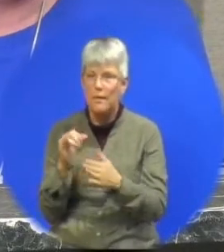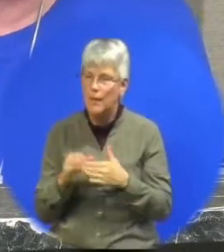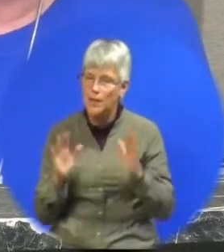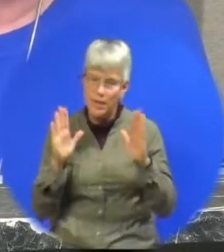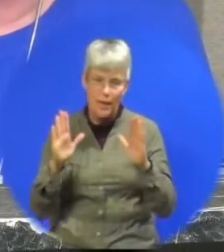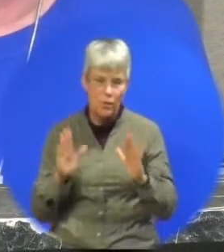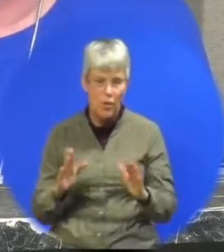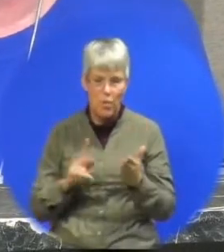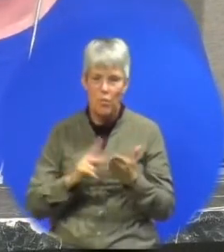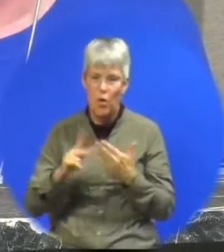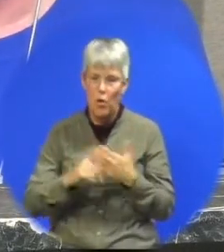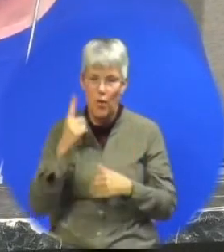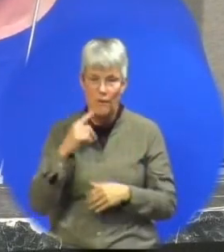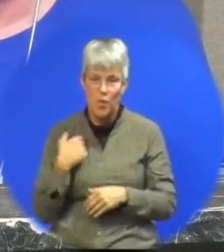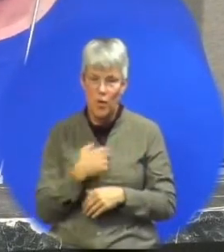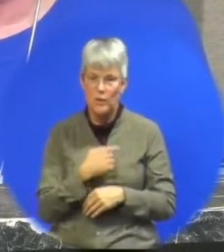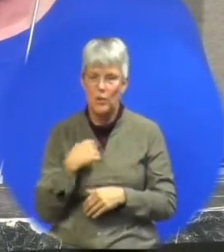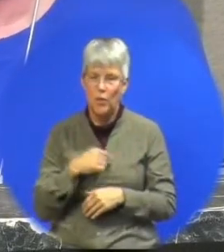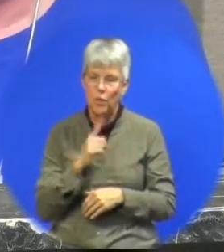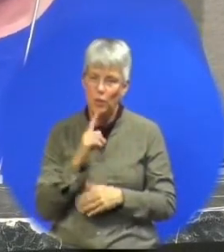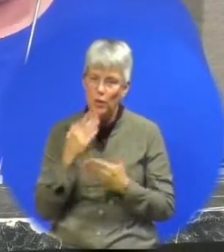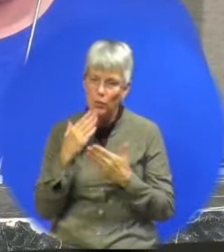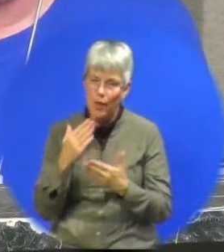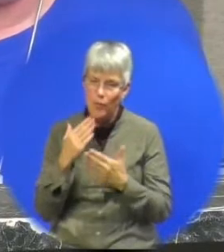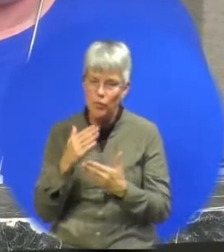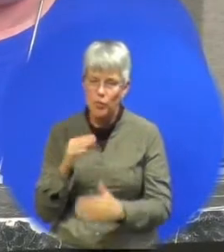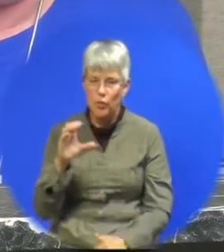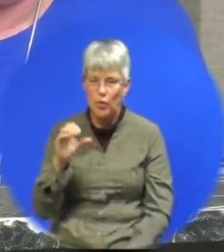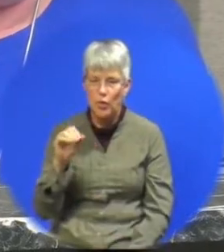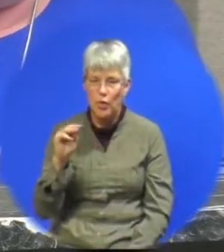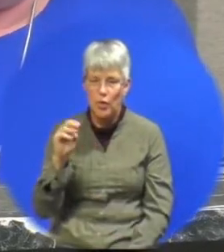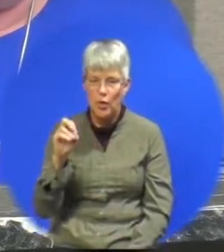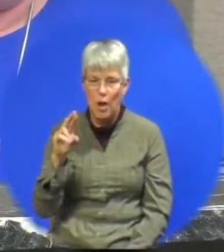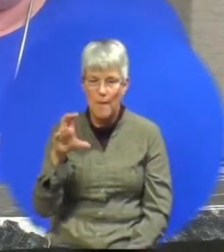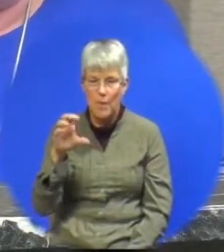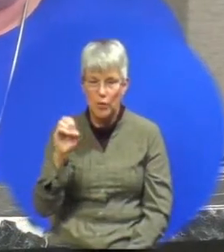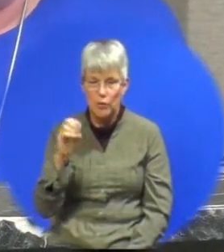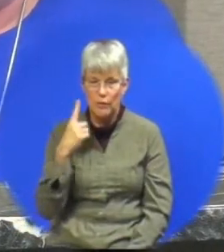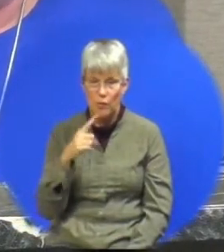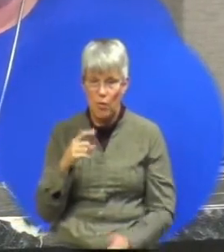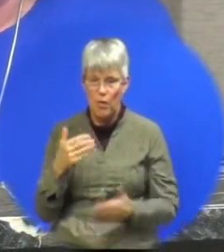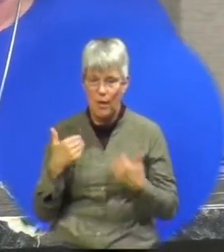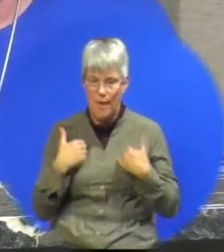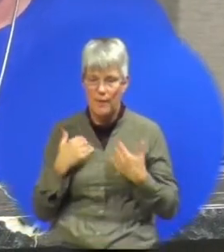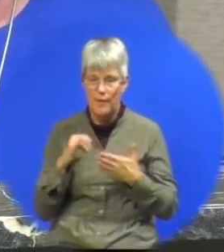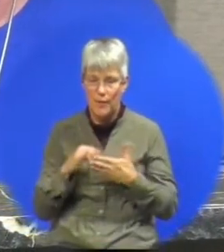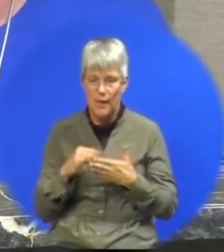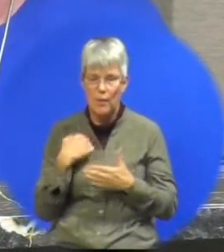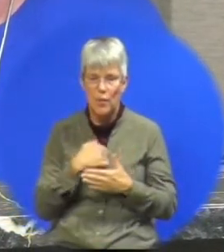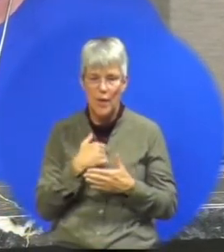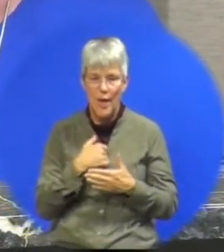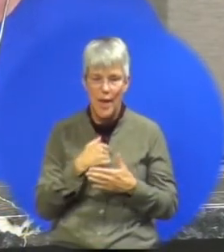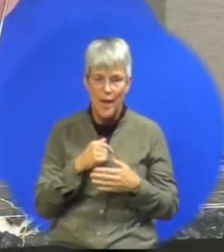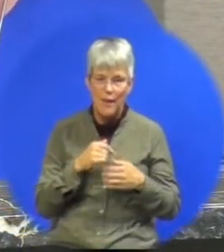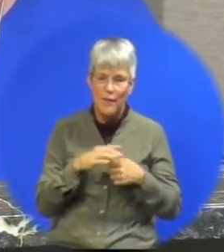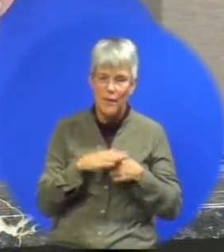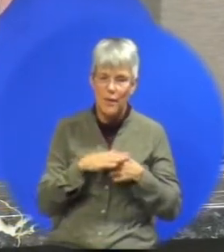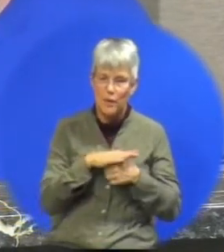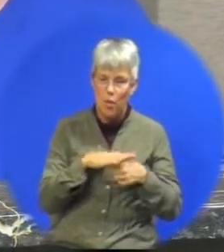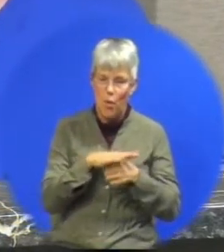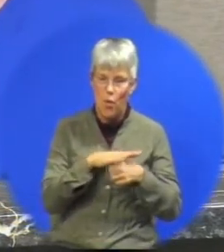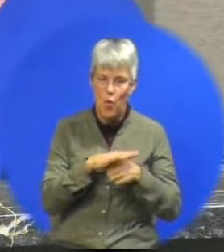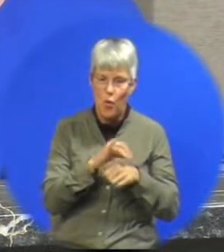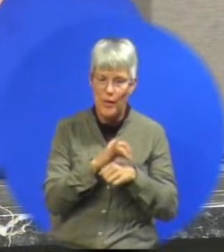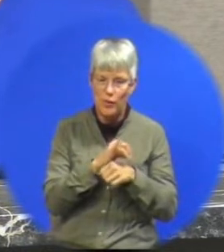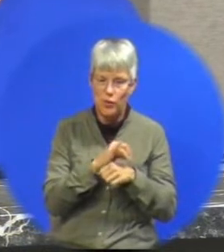program for us, and we are grateful to Commerce for having that. We have a local industry, Project